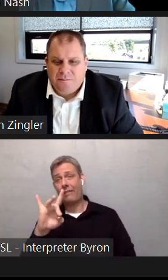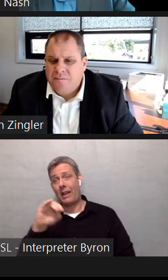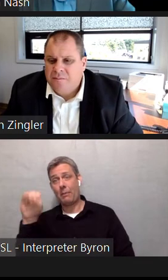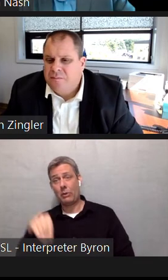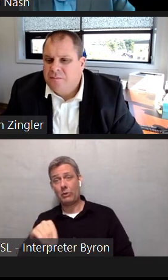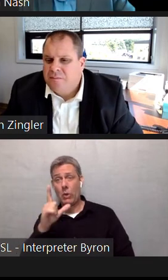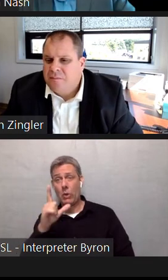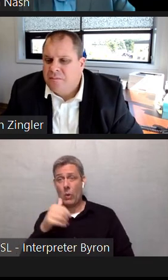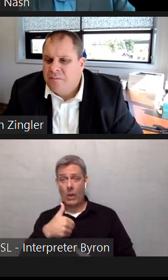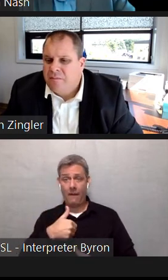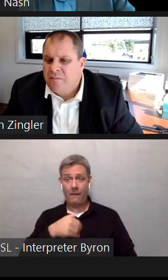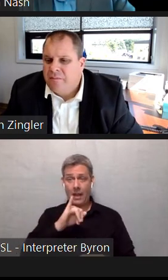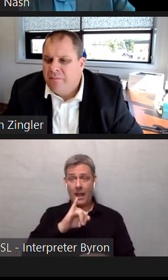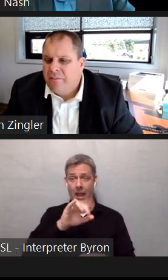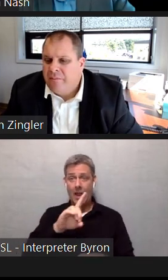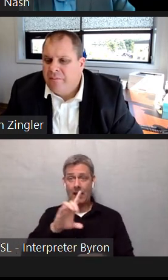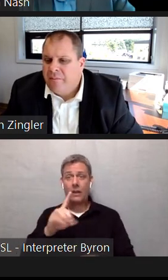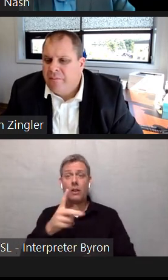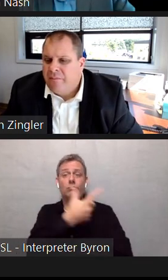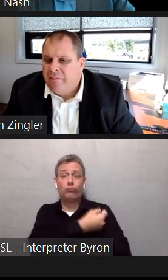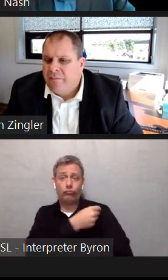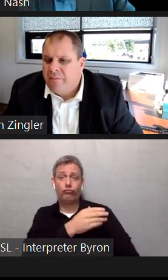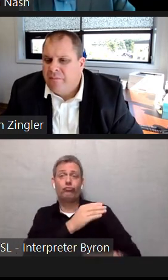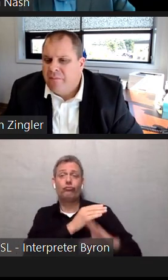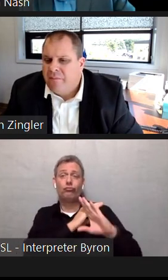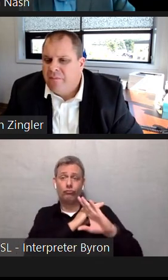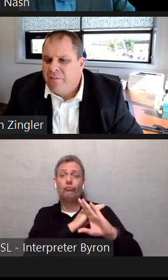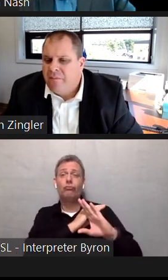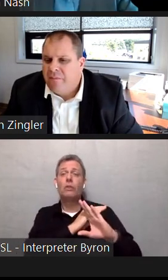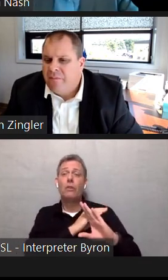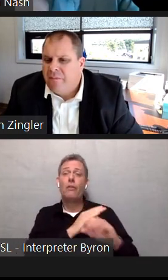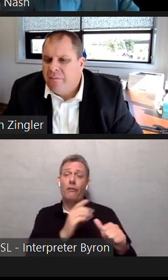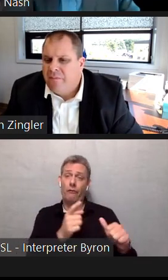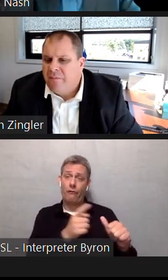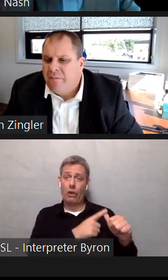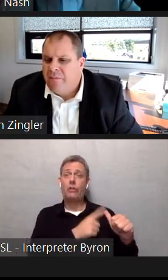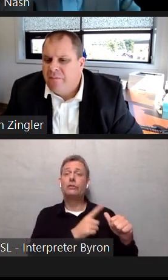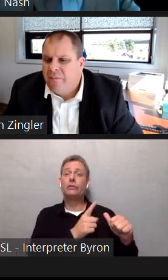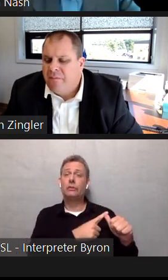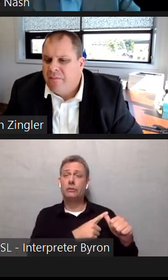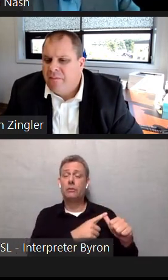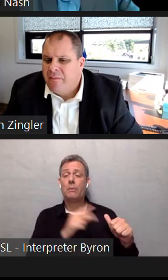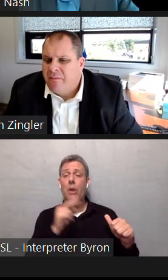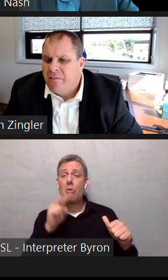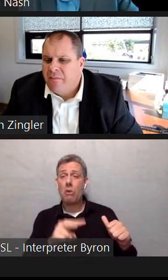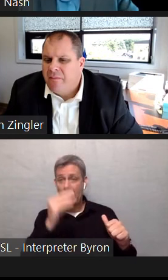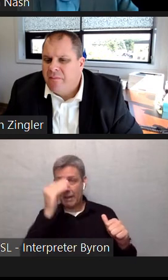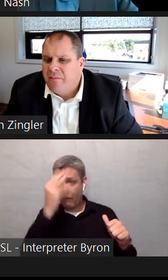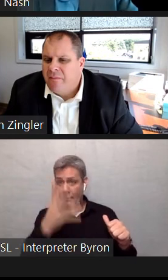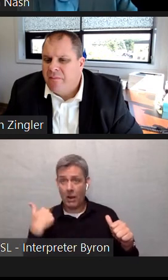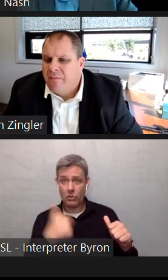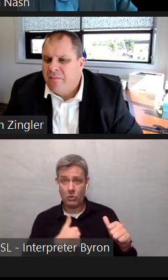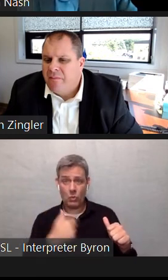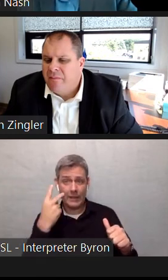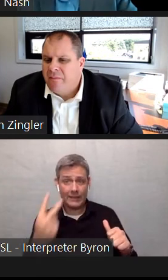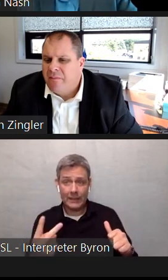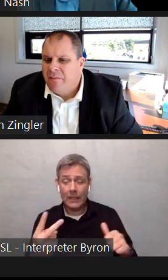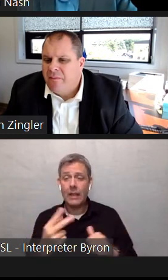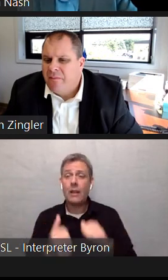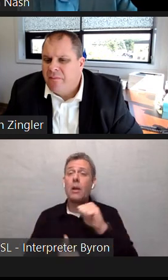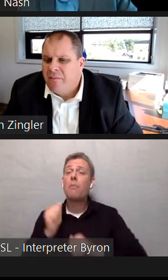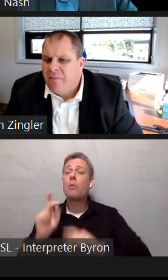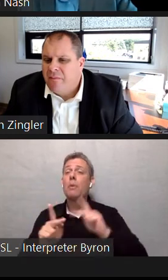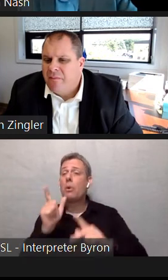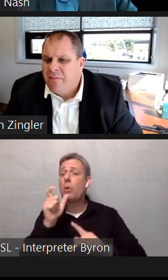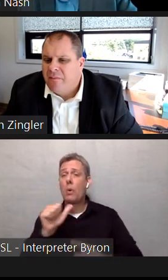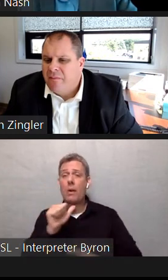IDD were vaccinated for COVID-19 initially. Looking at the data, we identified cohorts of individuals that were not